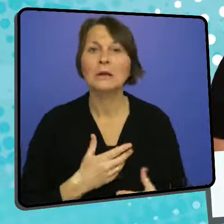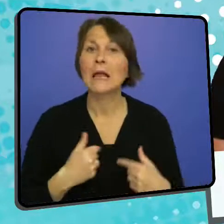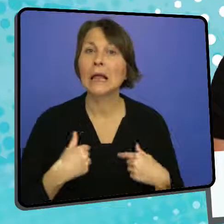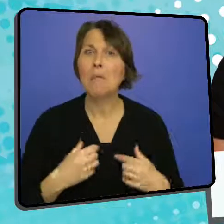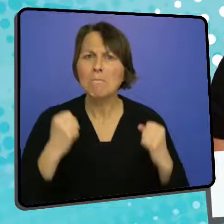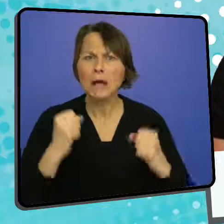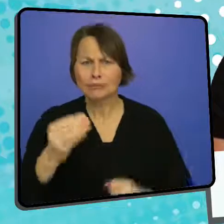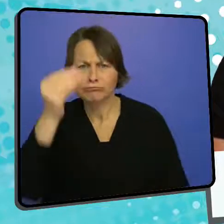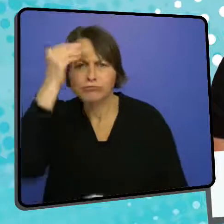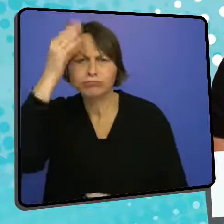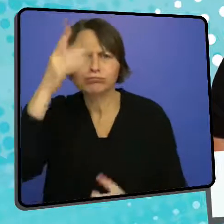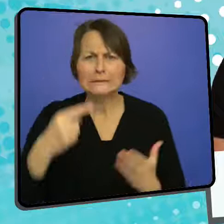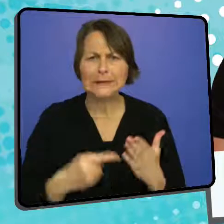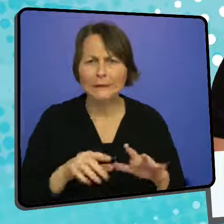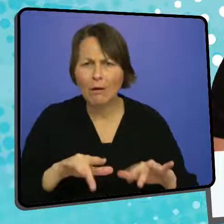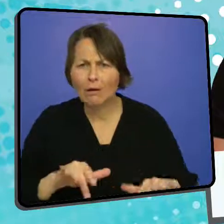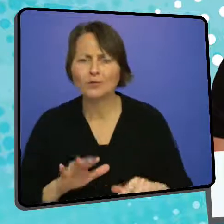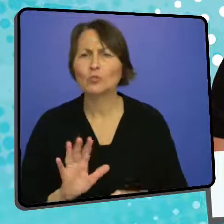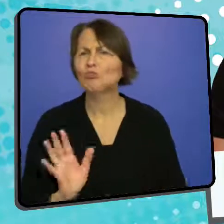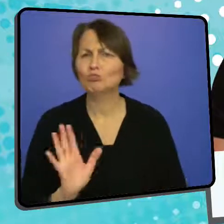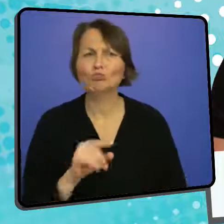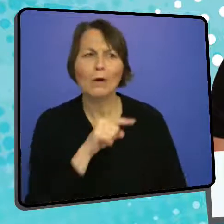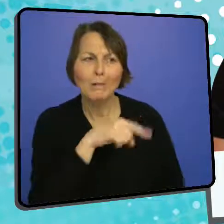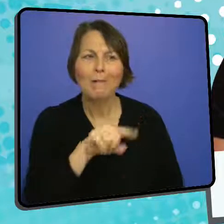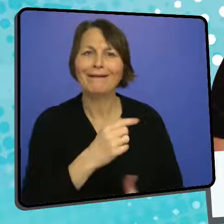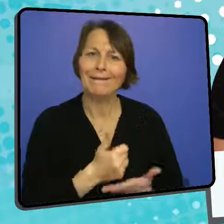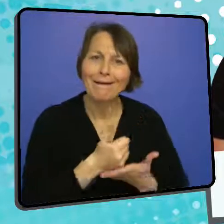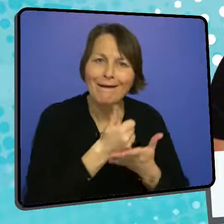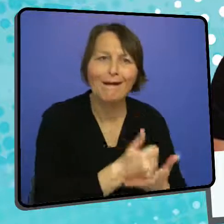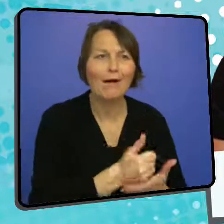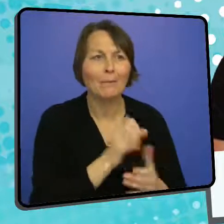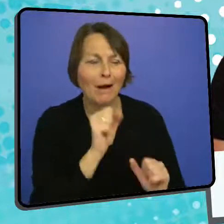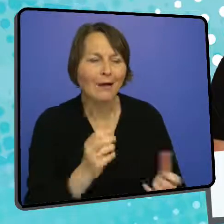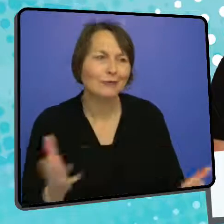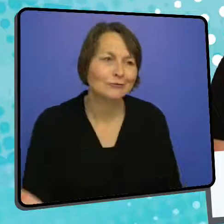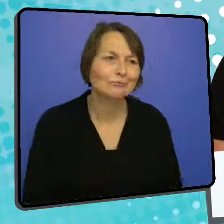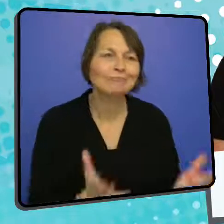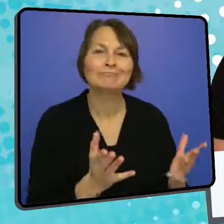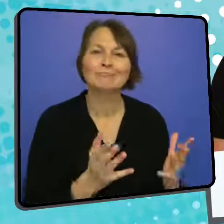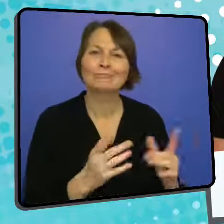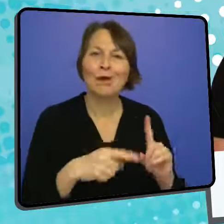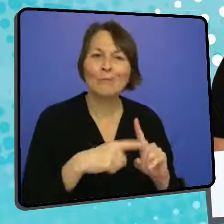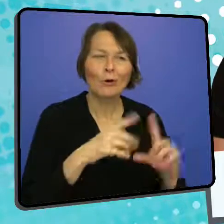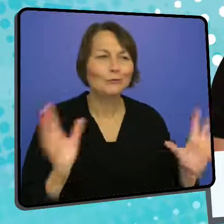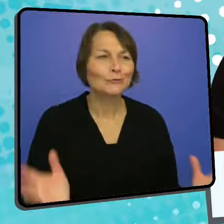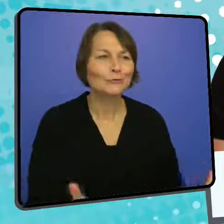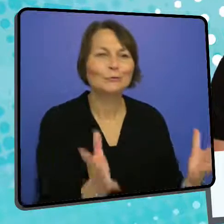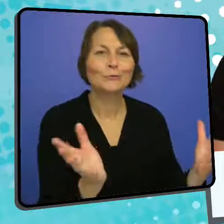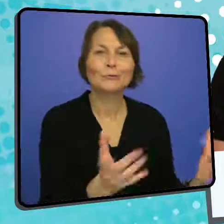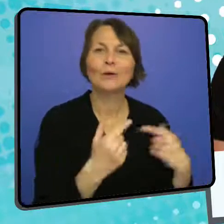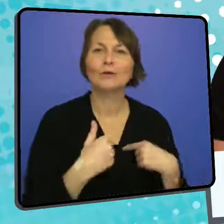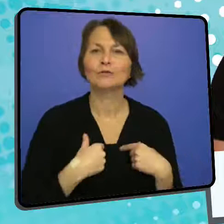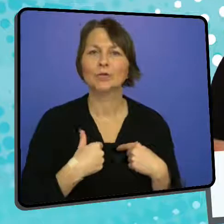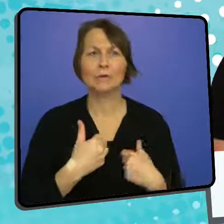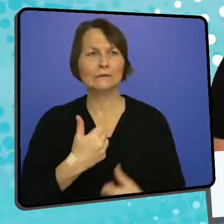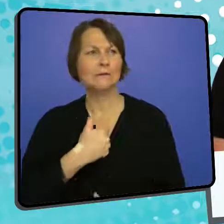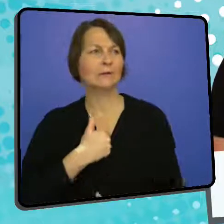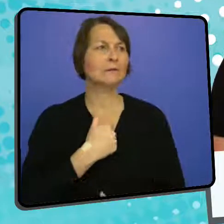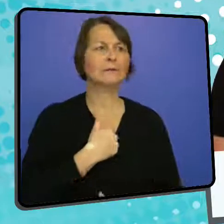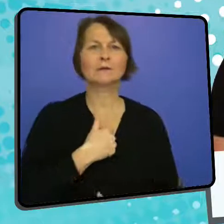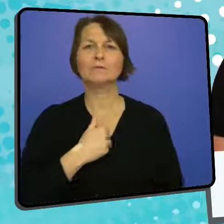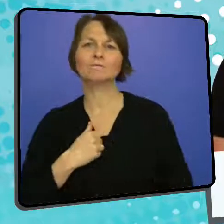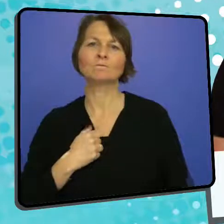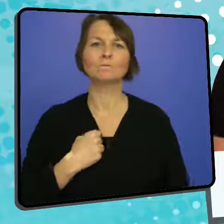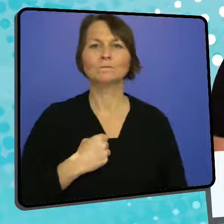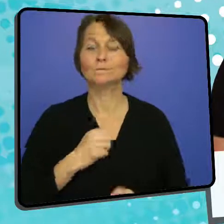important thing is that you're doing this to help others go on that journey. And you're not necessarily in it for yourself and to take your like